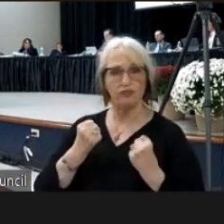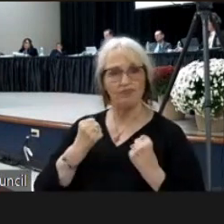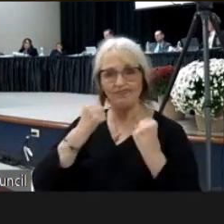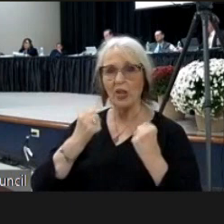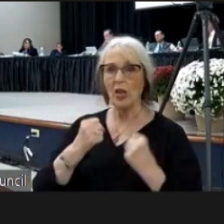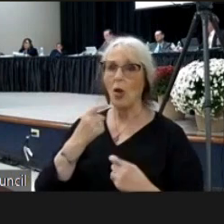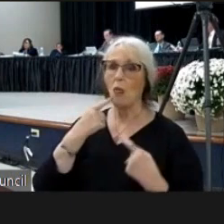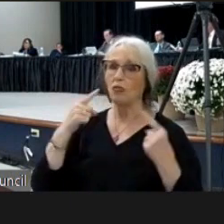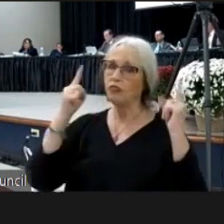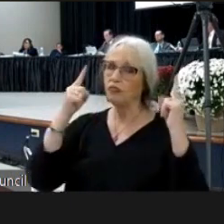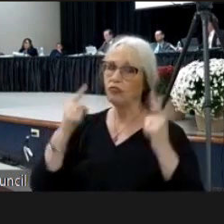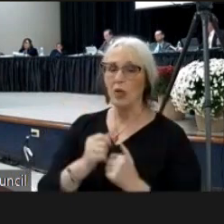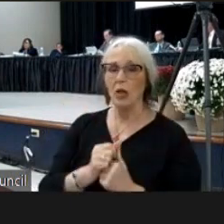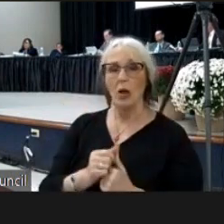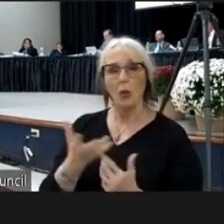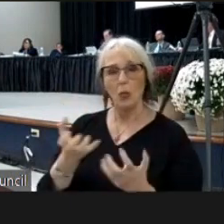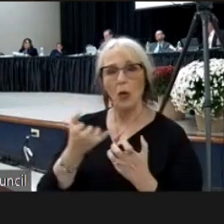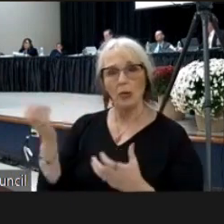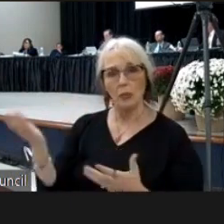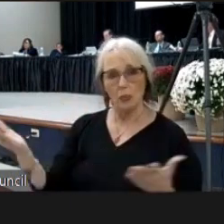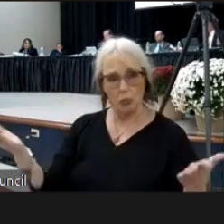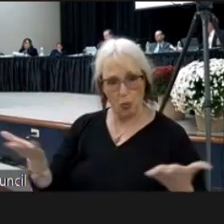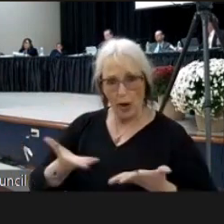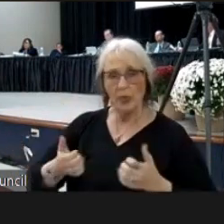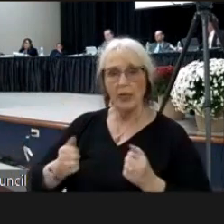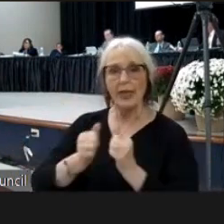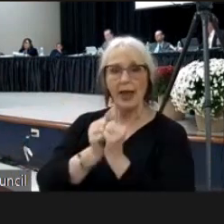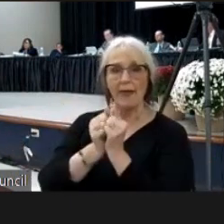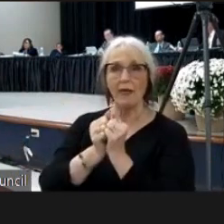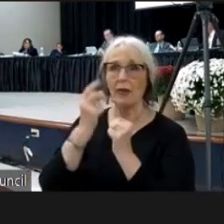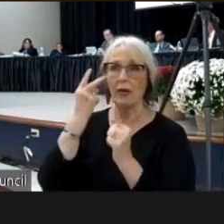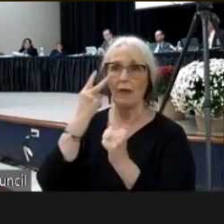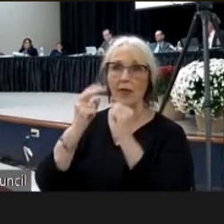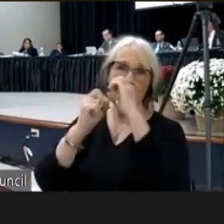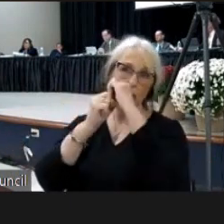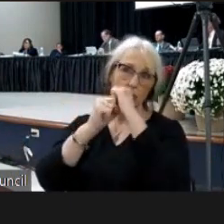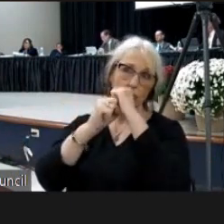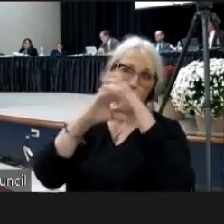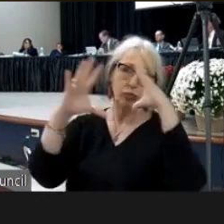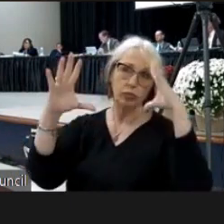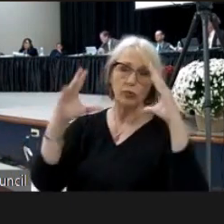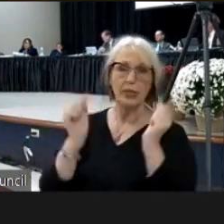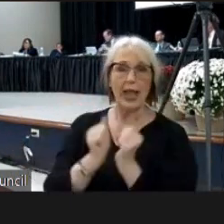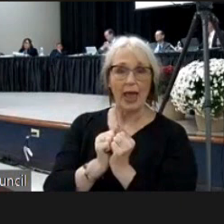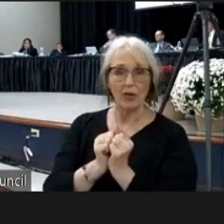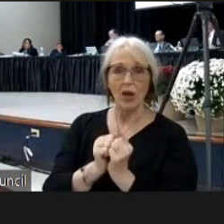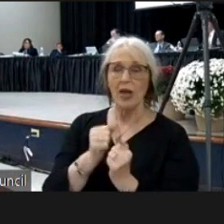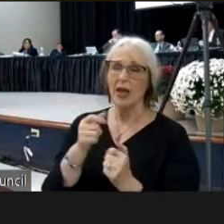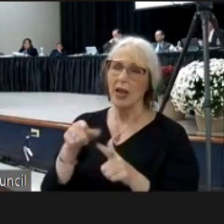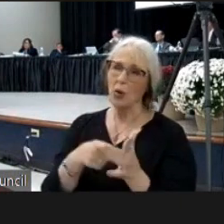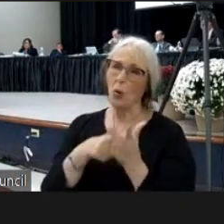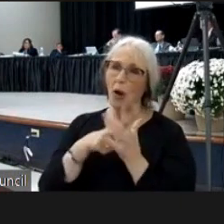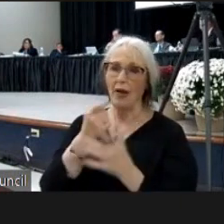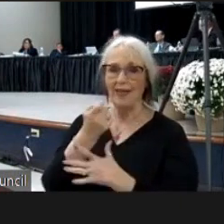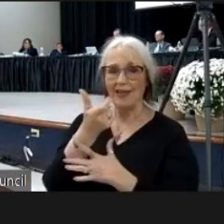and bring it back into the vision process. So with that in mind, it will take a little bit of time and funding due